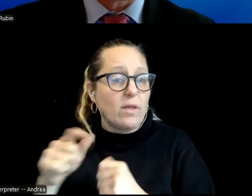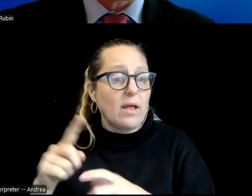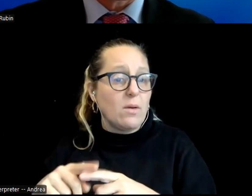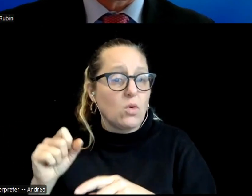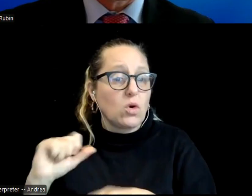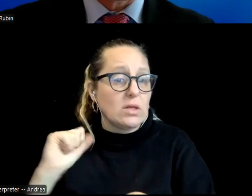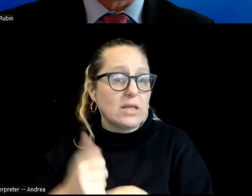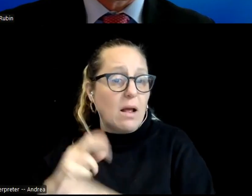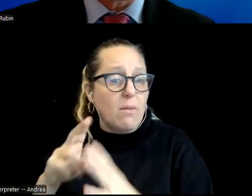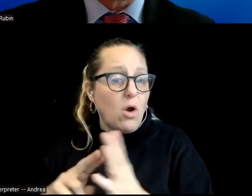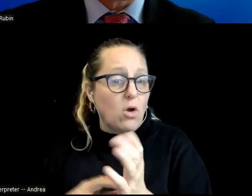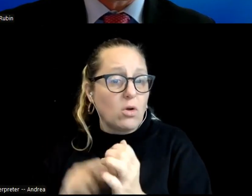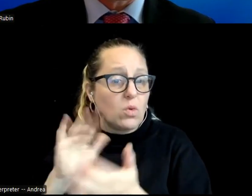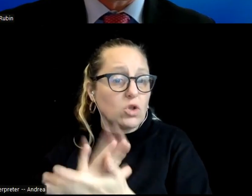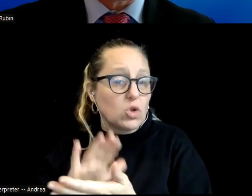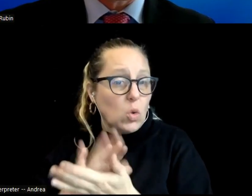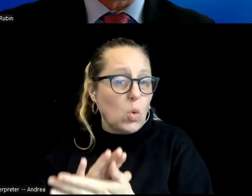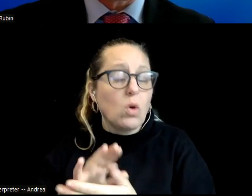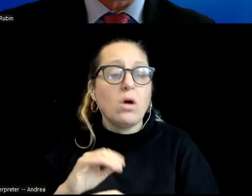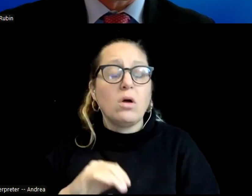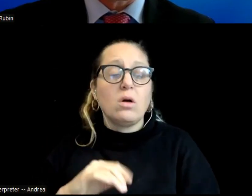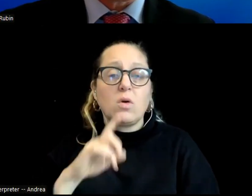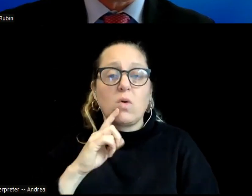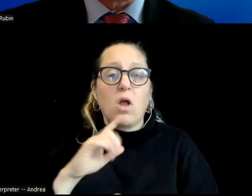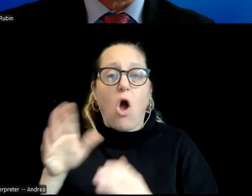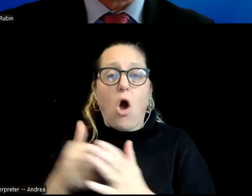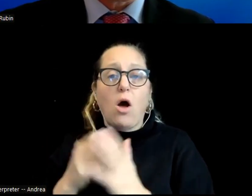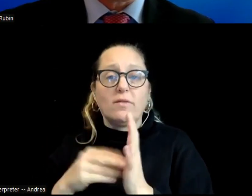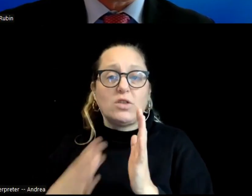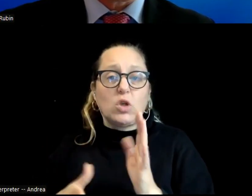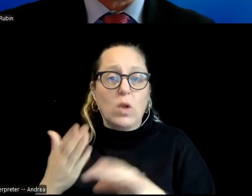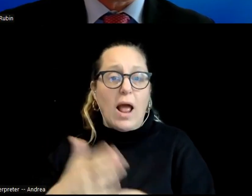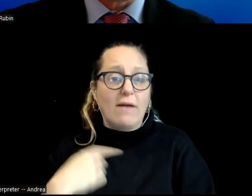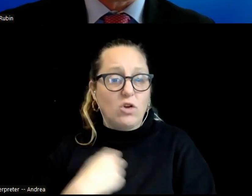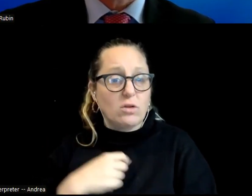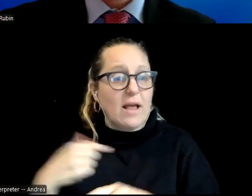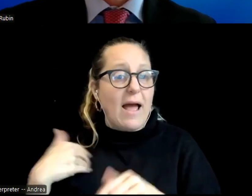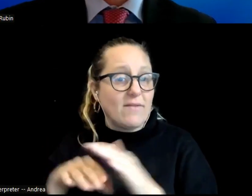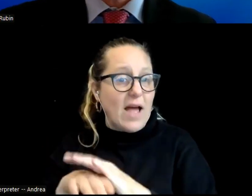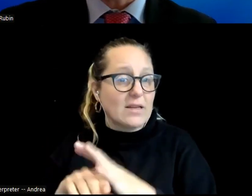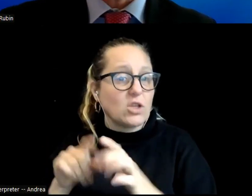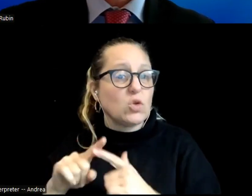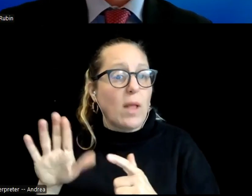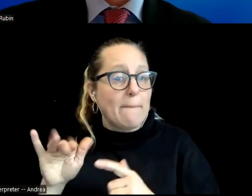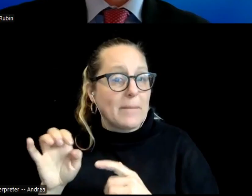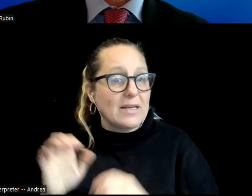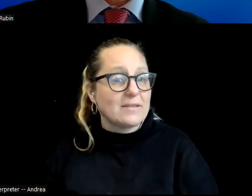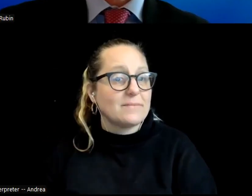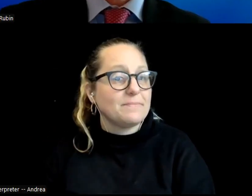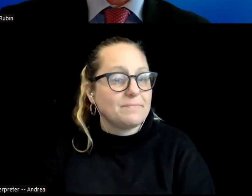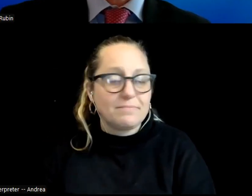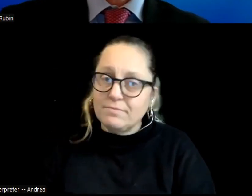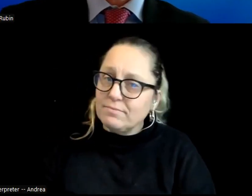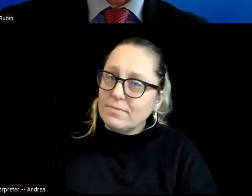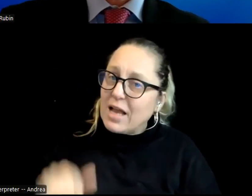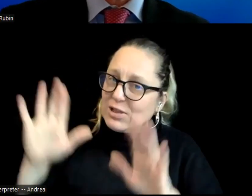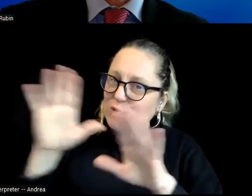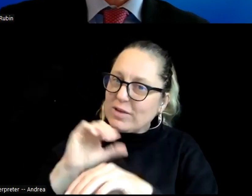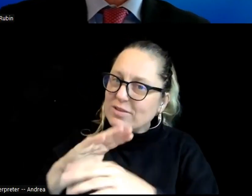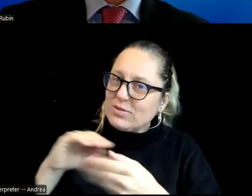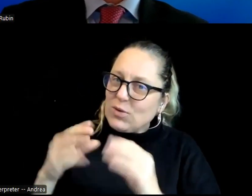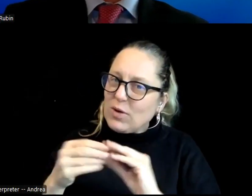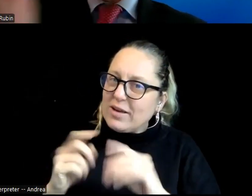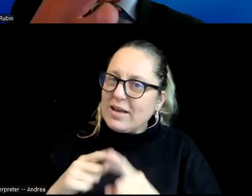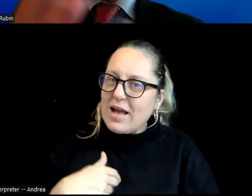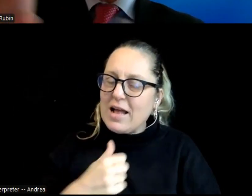contract with the school, which all of the students after us had access to that base Wow, that's a great story. for training. I love Yeah.